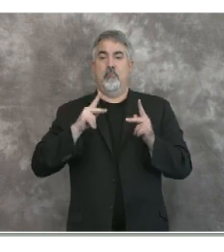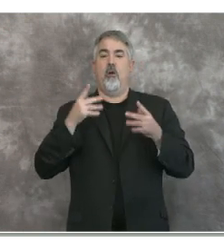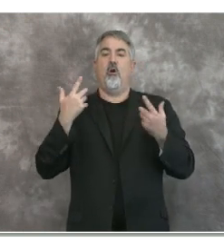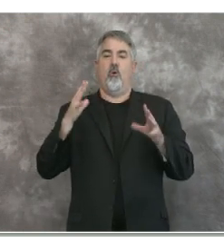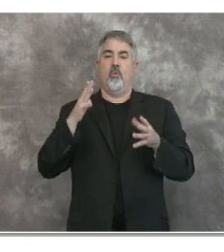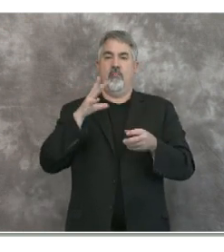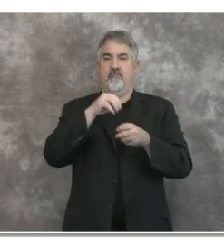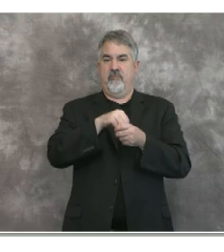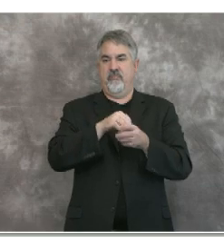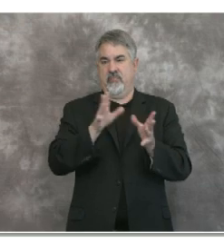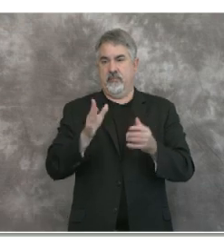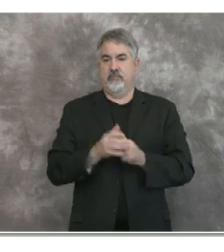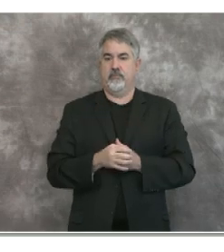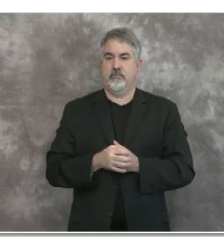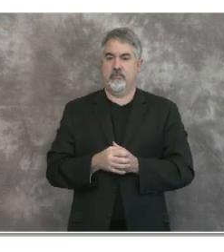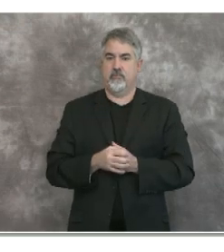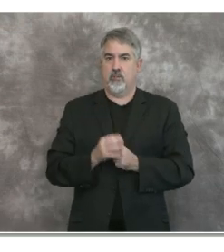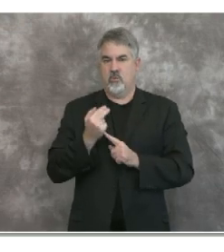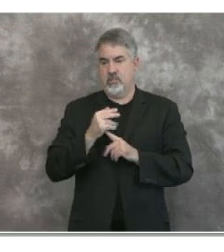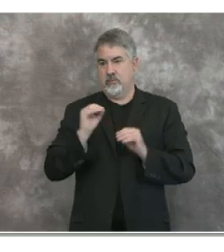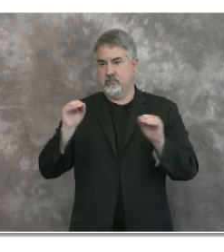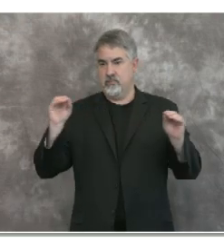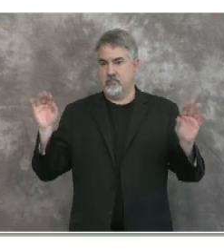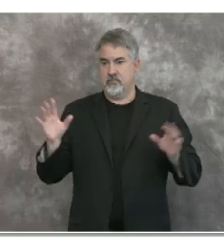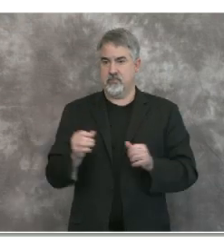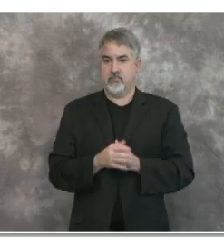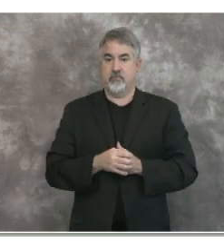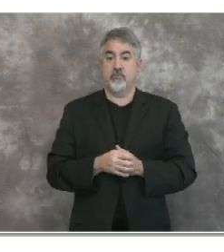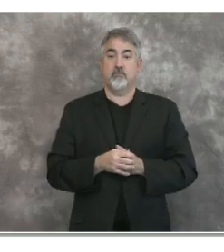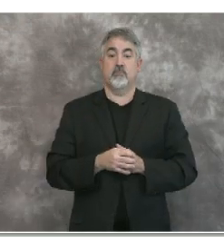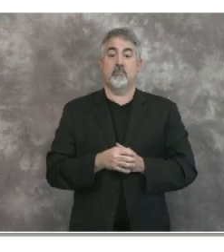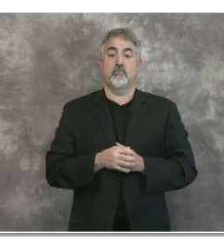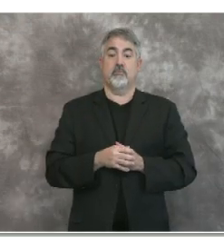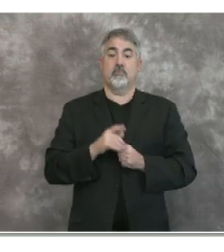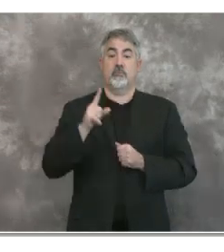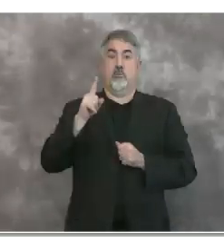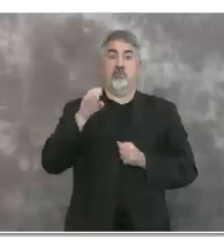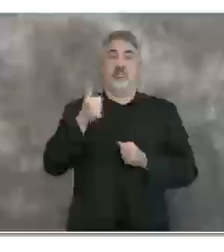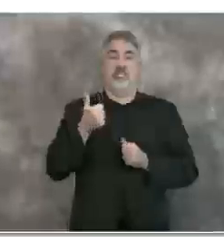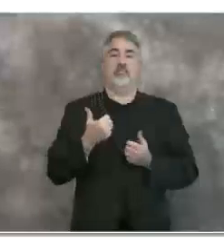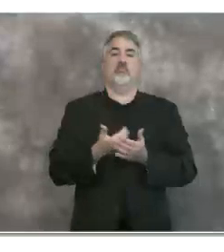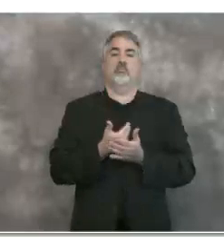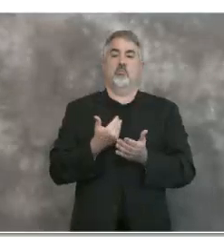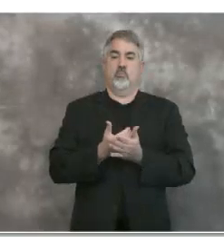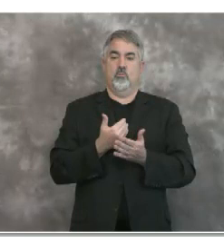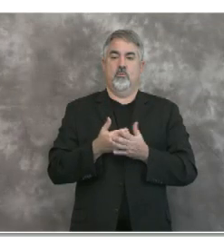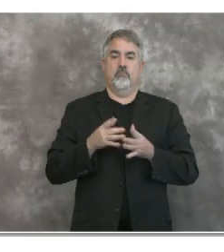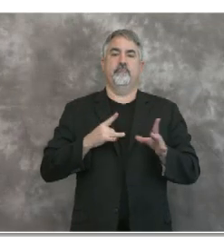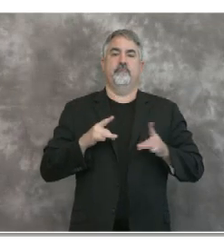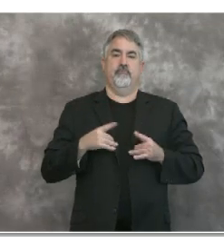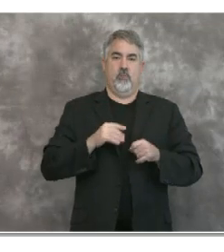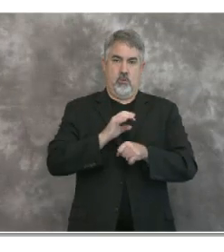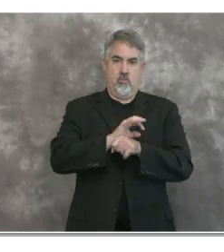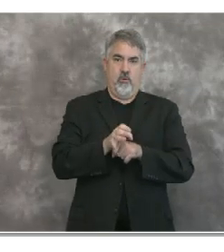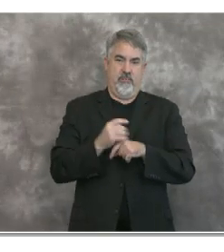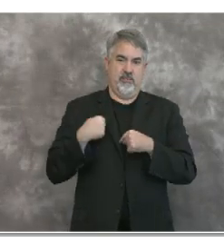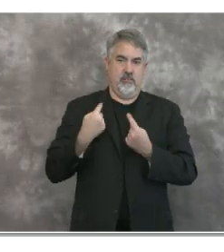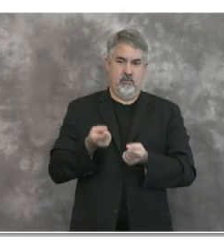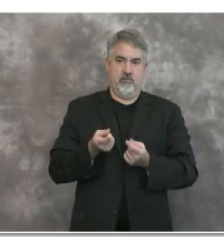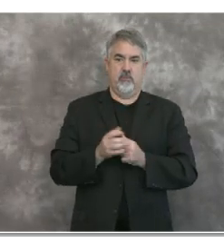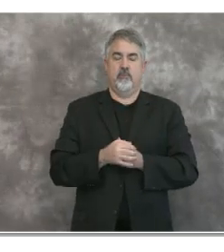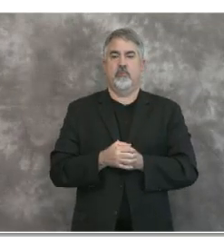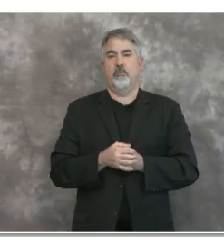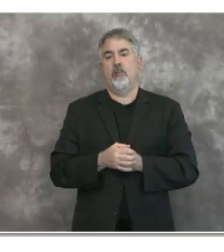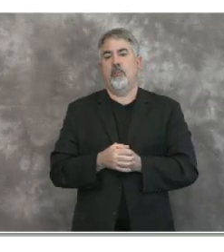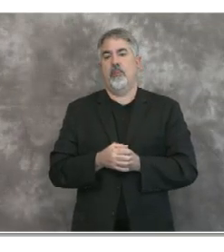that. Today we're reporting 110 new positive case results for COVID-19. Again, this is out of